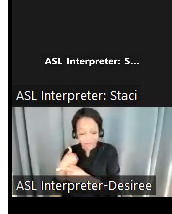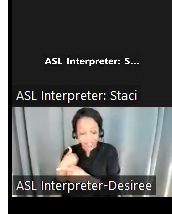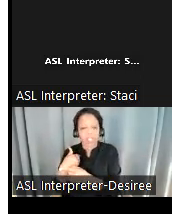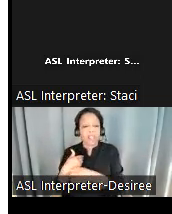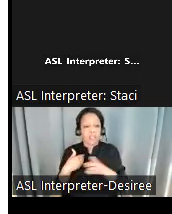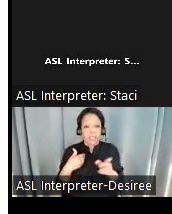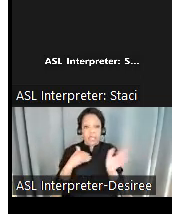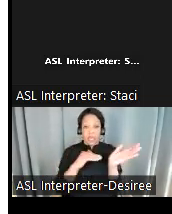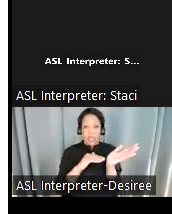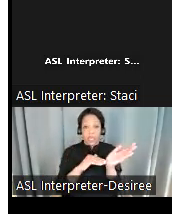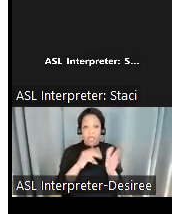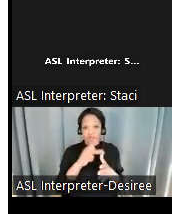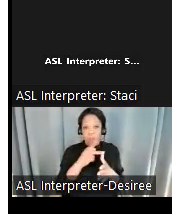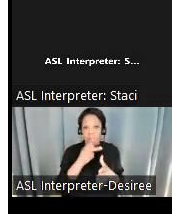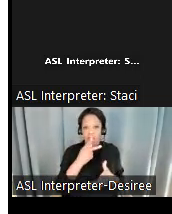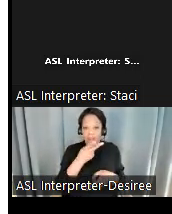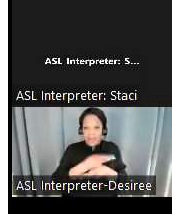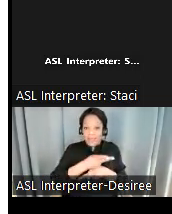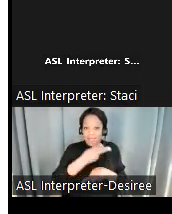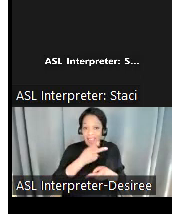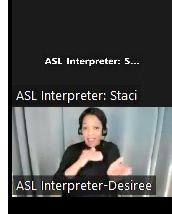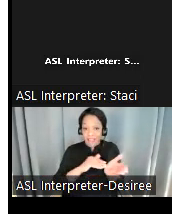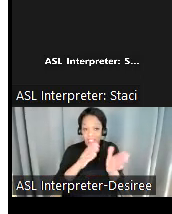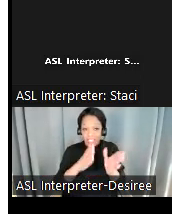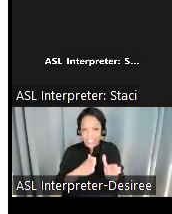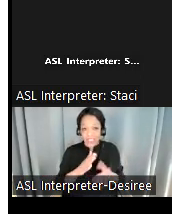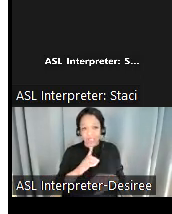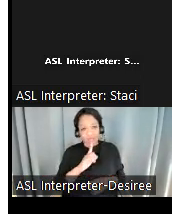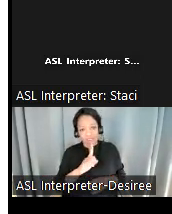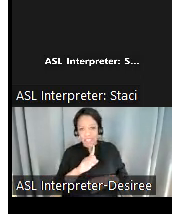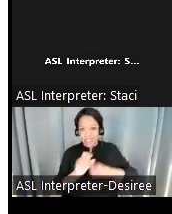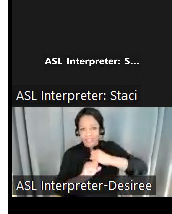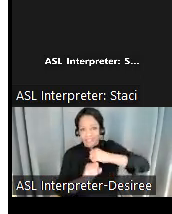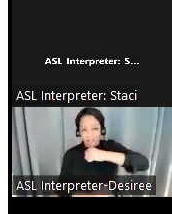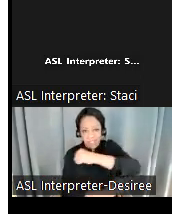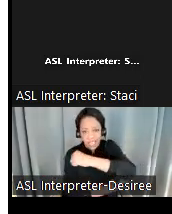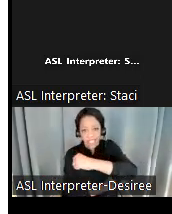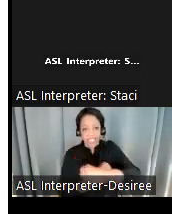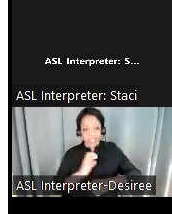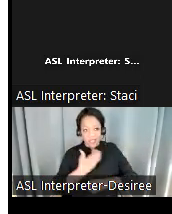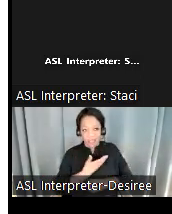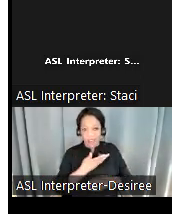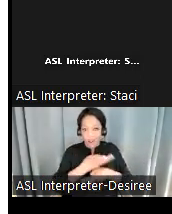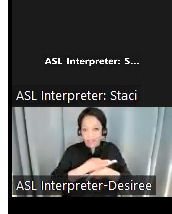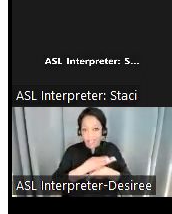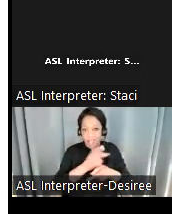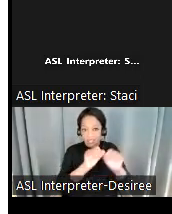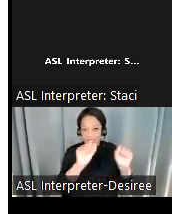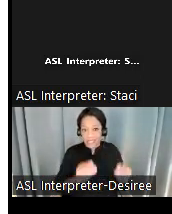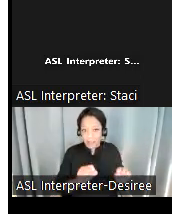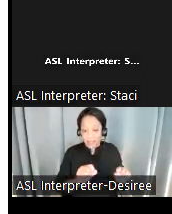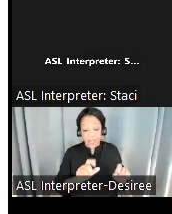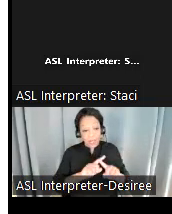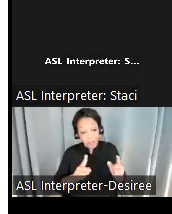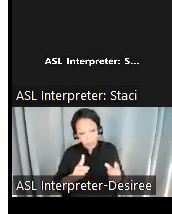sort of the cornerstone of our health system. But a primary care physician typically encounters only 2 to 3